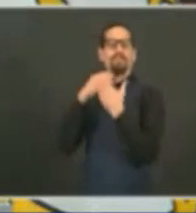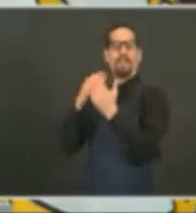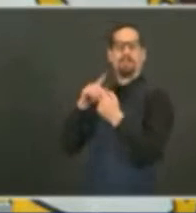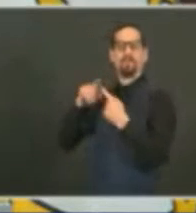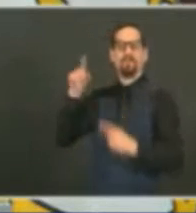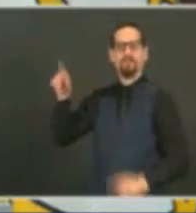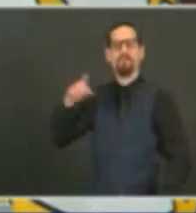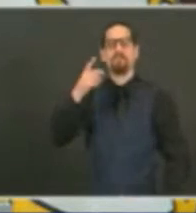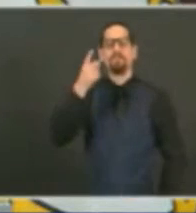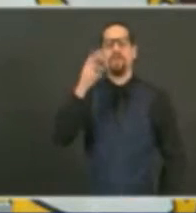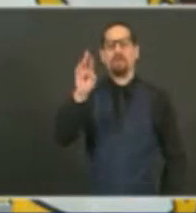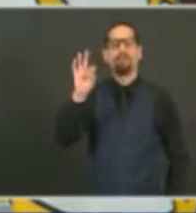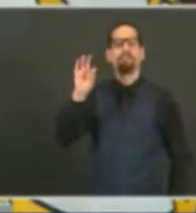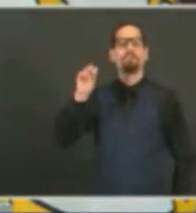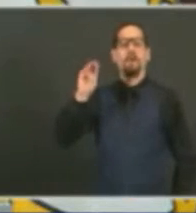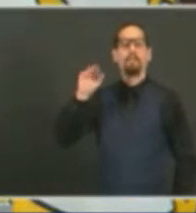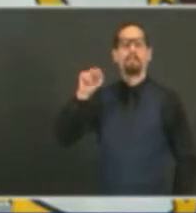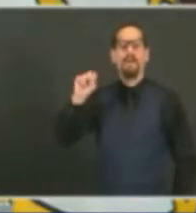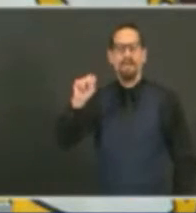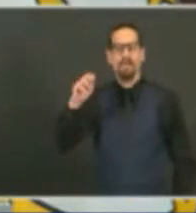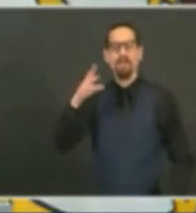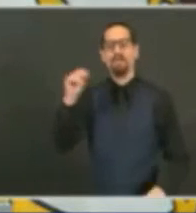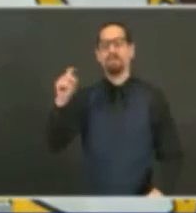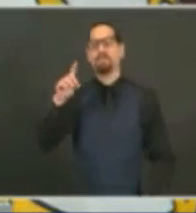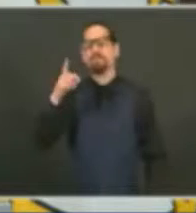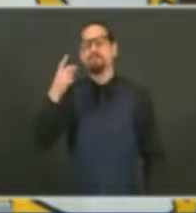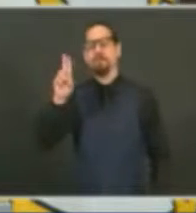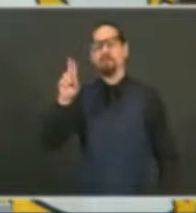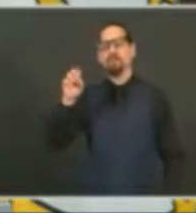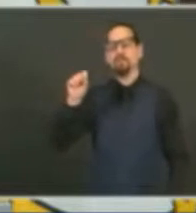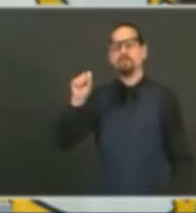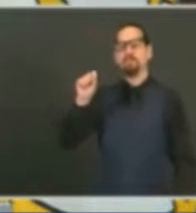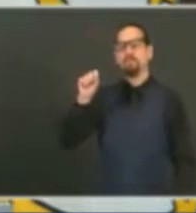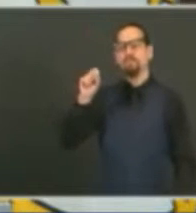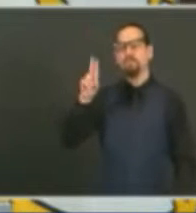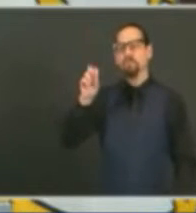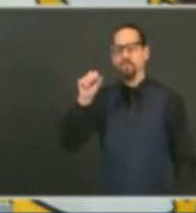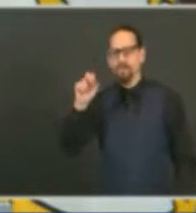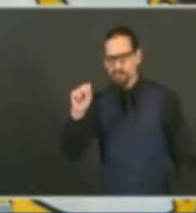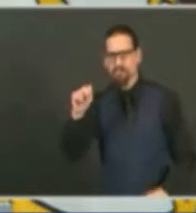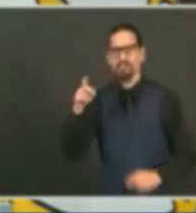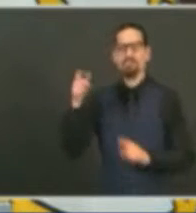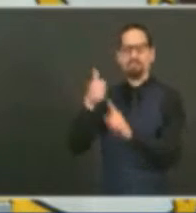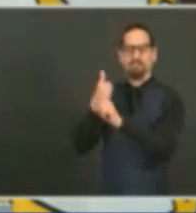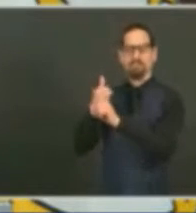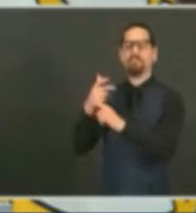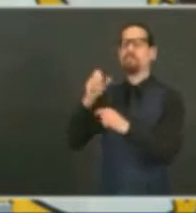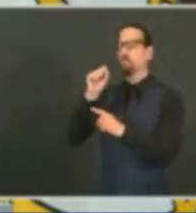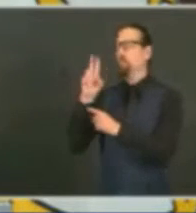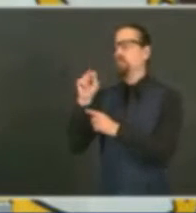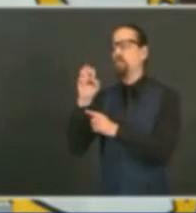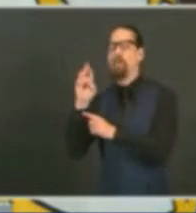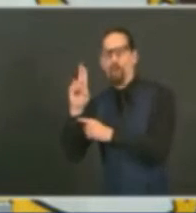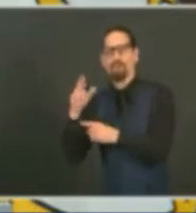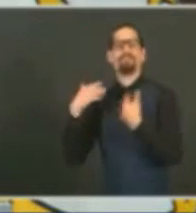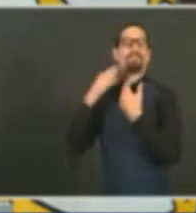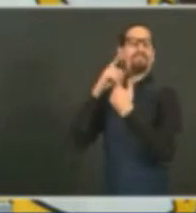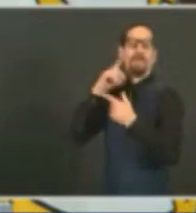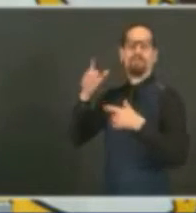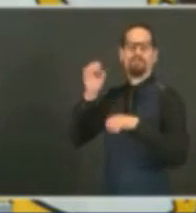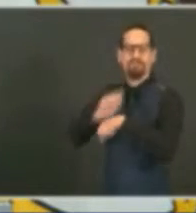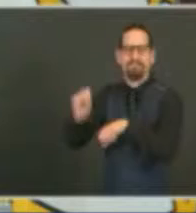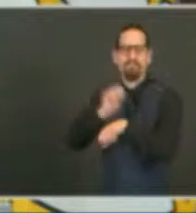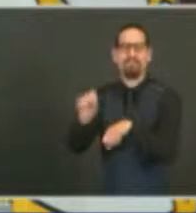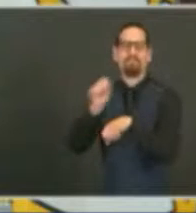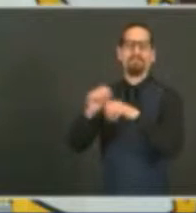me on the stage a few weeks ago. You guys are doing a great job. I'm sorry this is so tough, but thank you and your teams for this work.